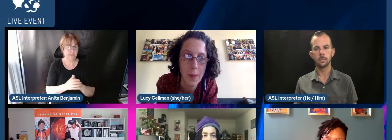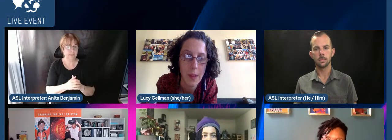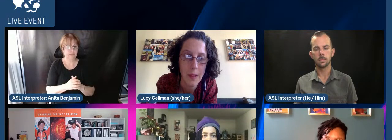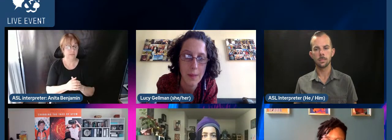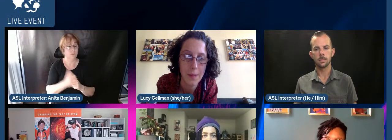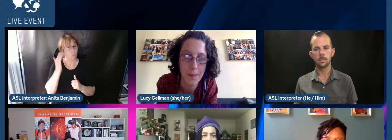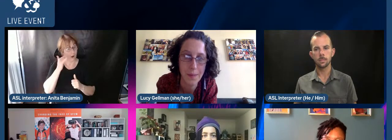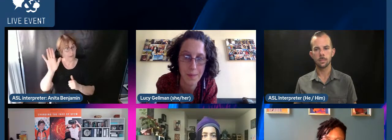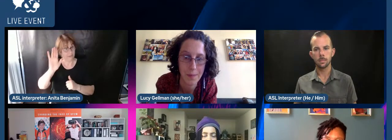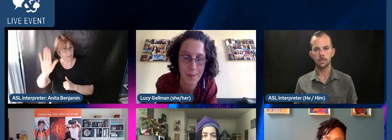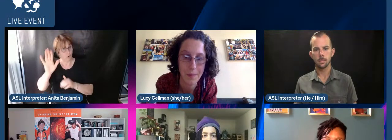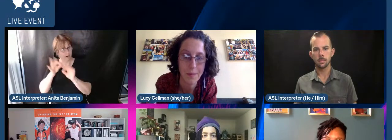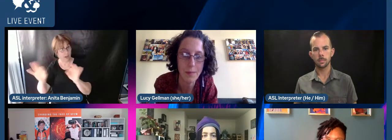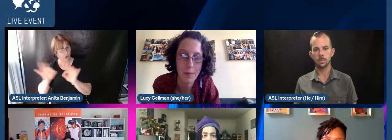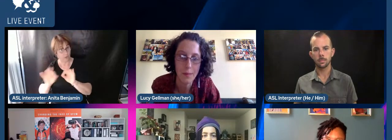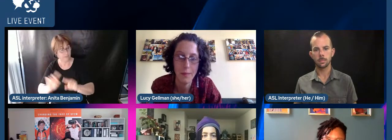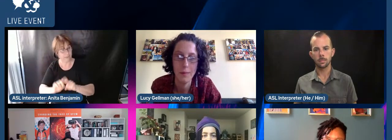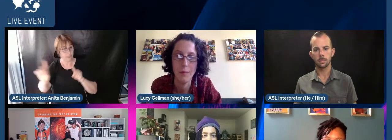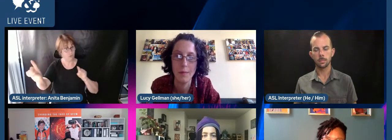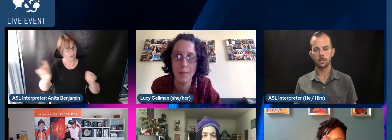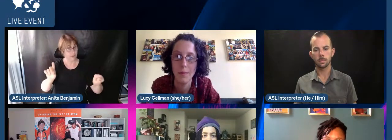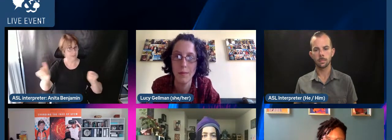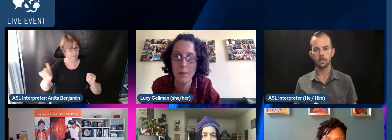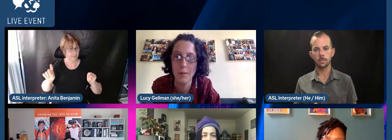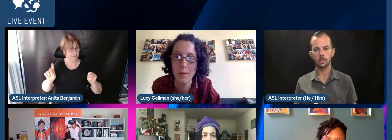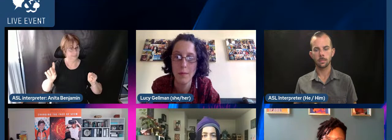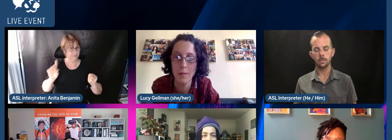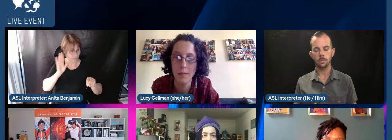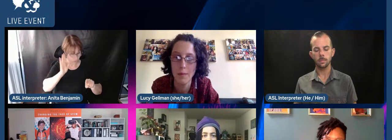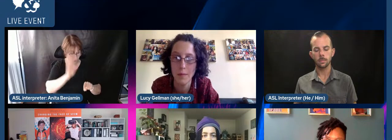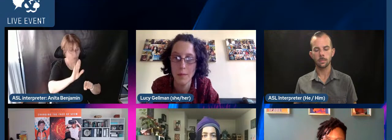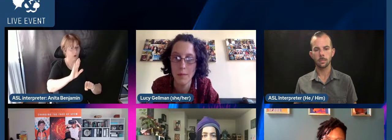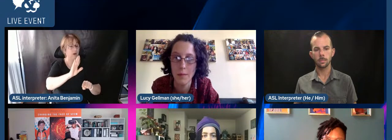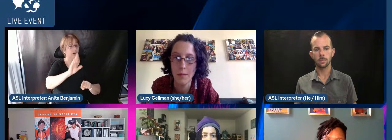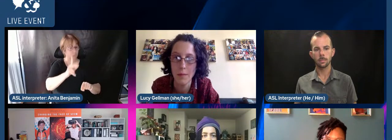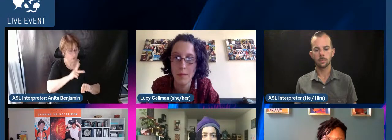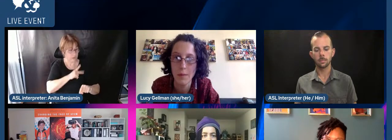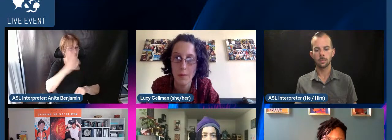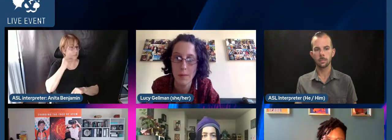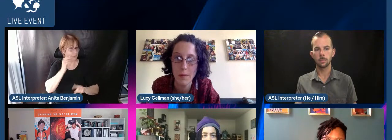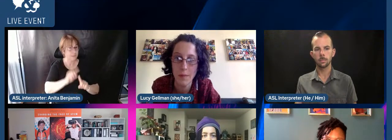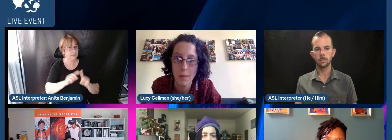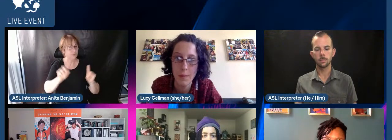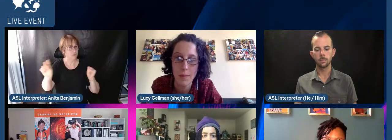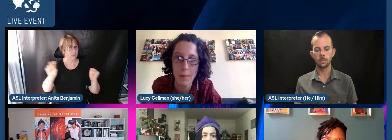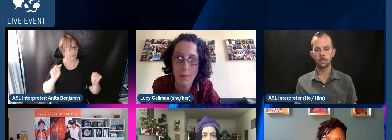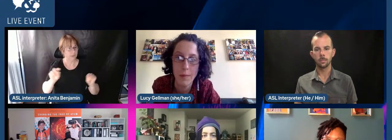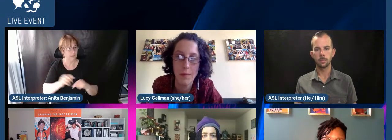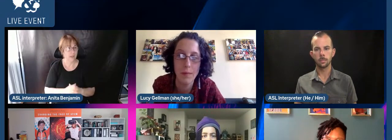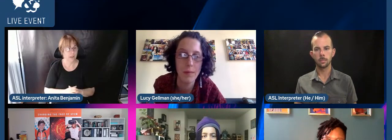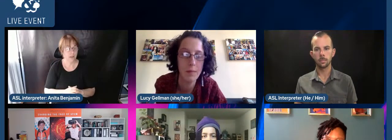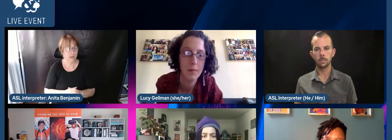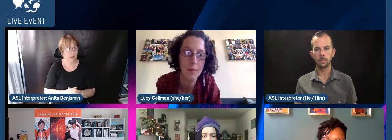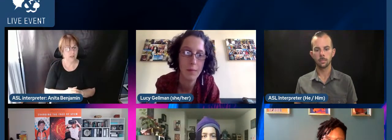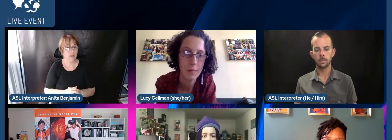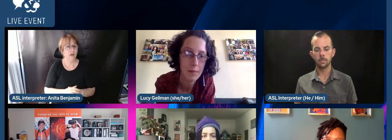differently according to what your personalized experience is, what makes you loud, makes you